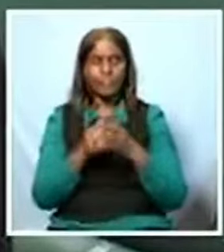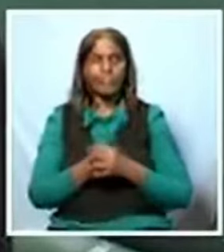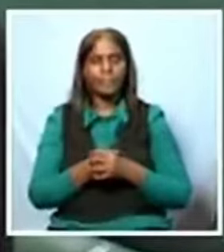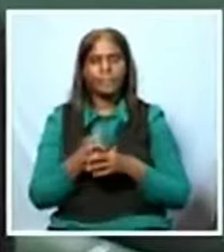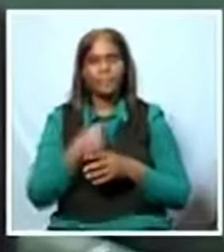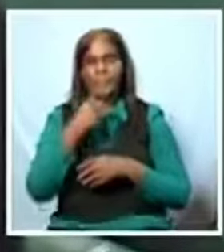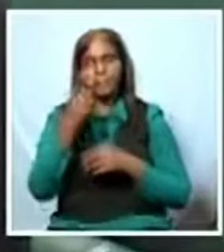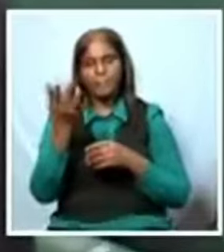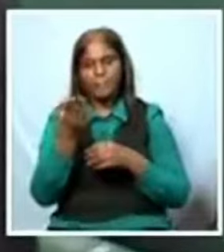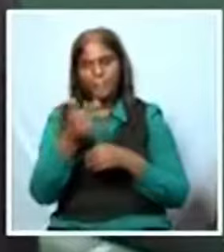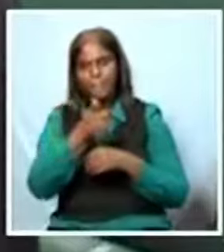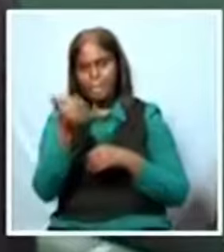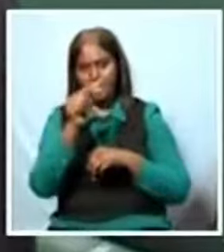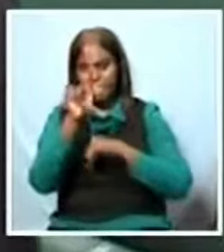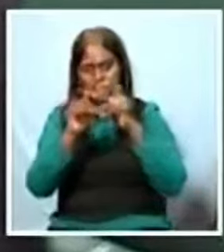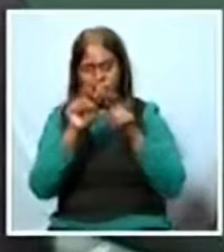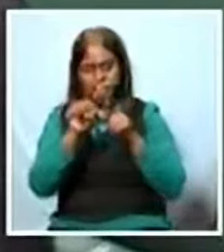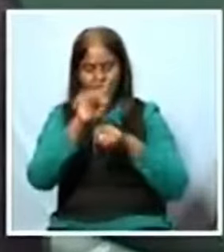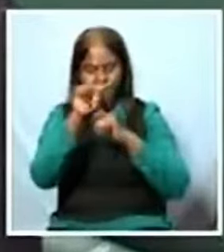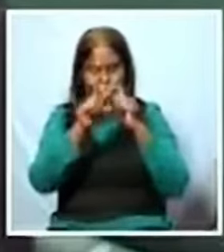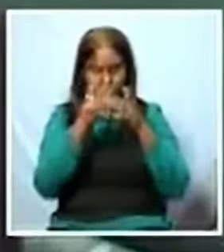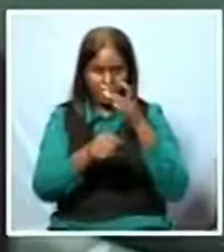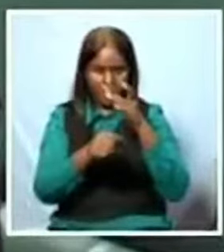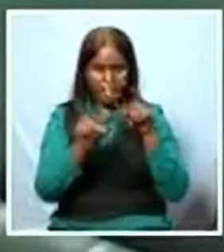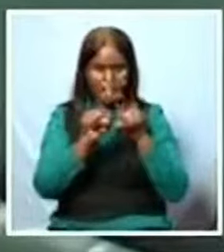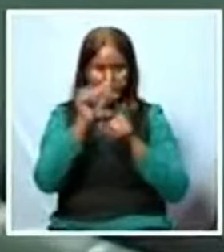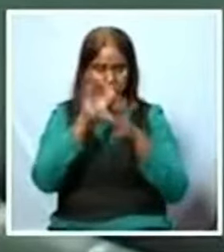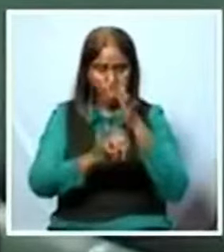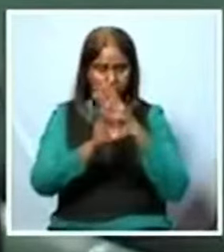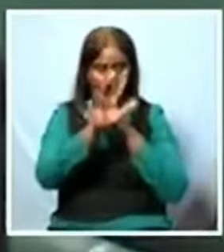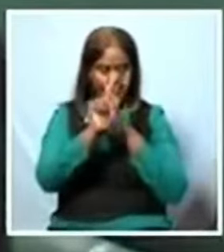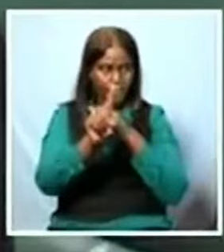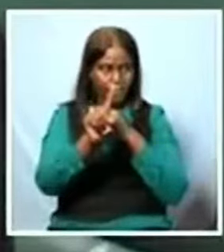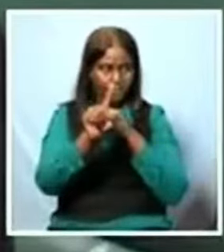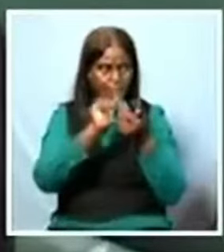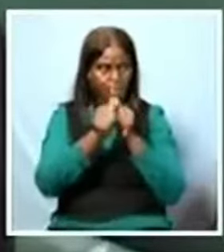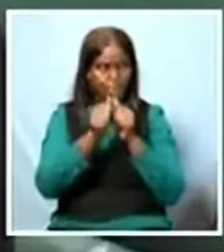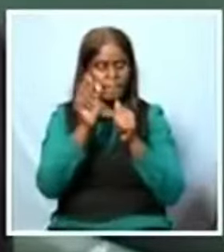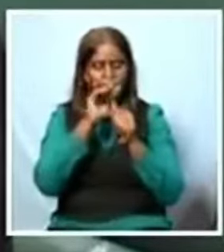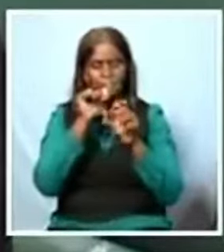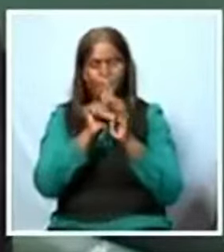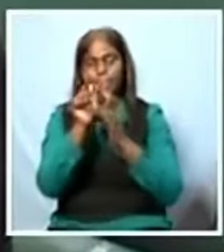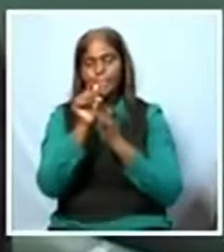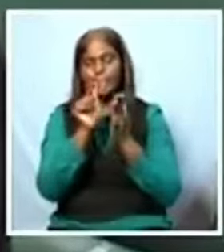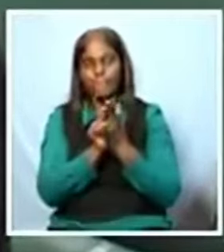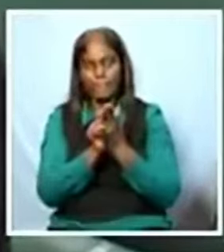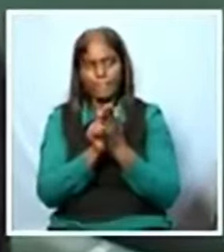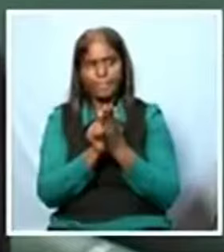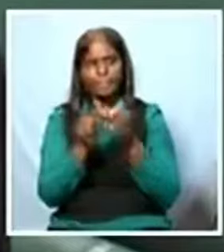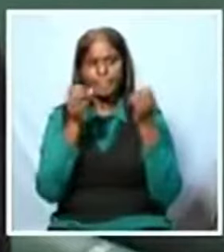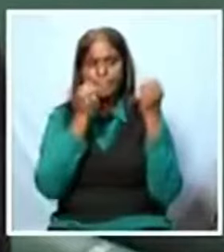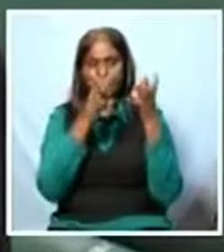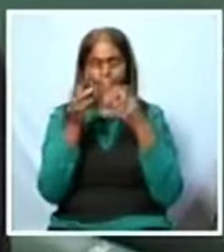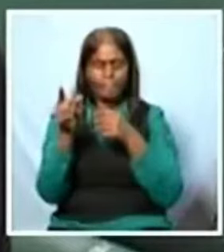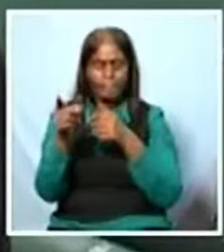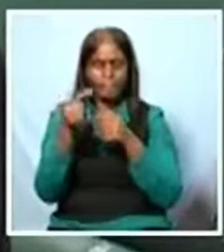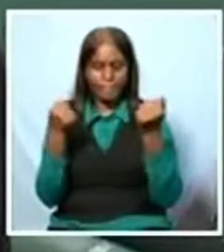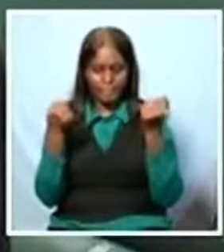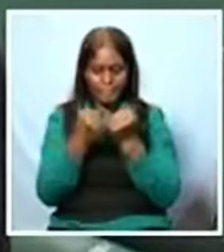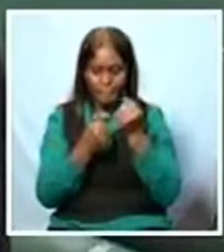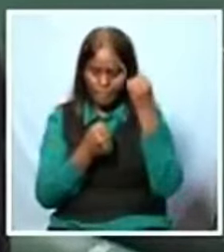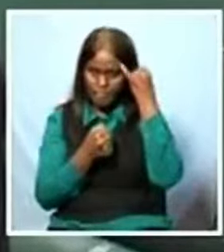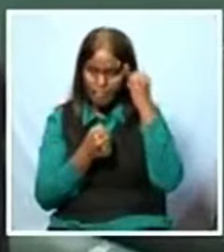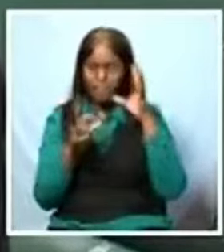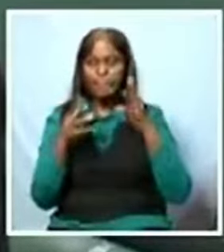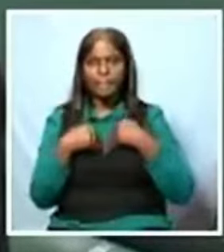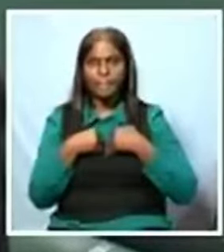I see none. I put the question. The question is that Clause 41 as amended stands part of the bill. As many as of that